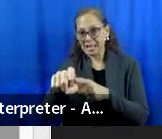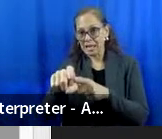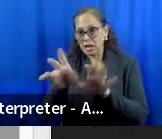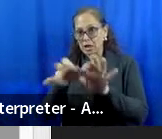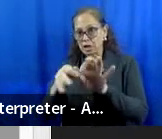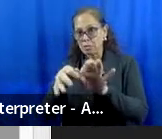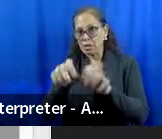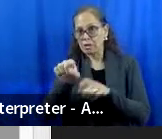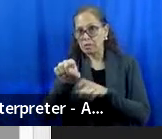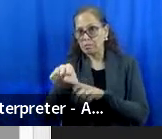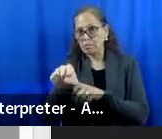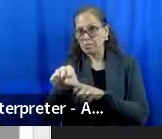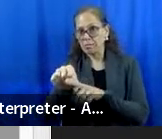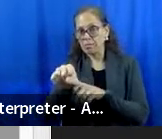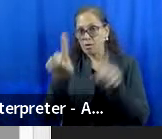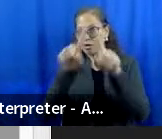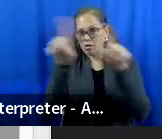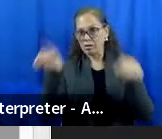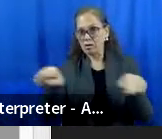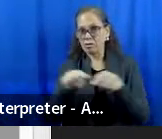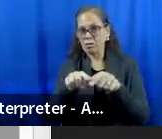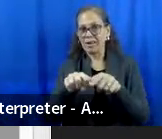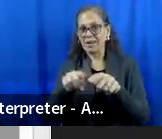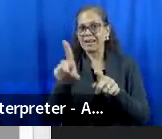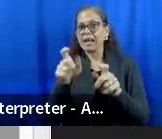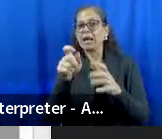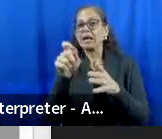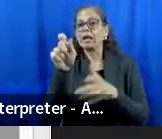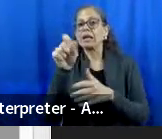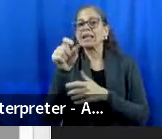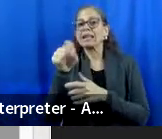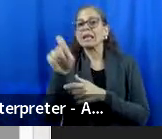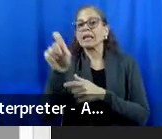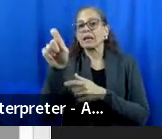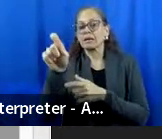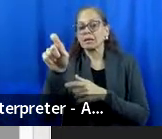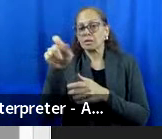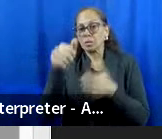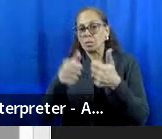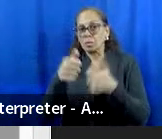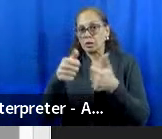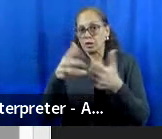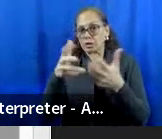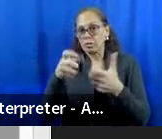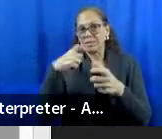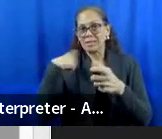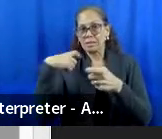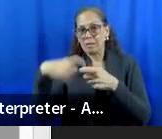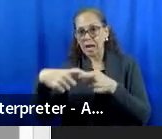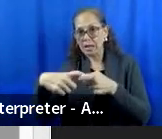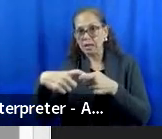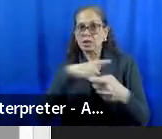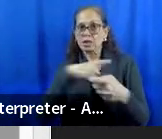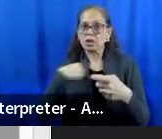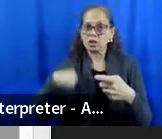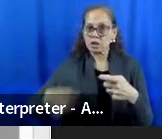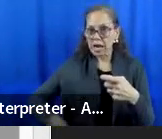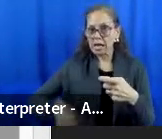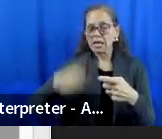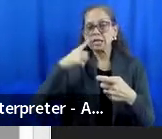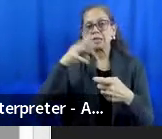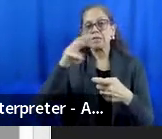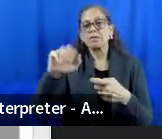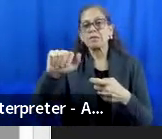bottom of the screen and select Spanish, the Spanish channel for Spanish, the Chinese channel for Mandarin, and